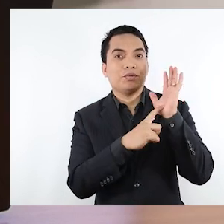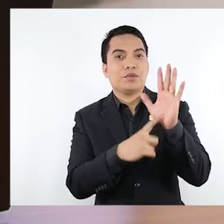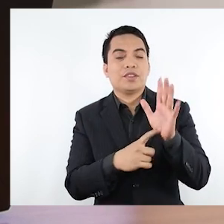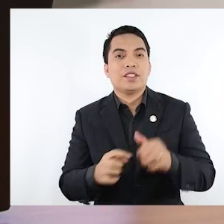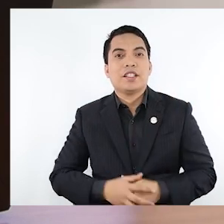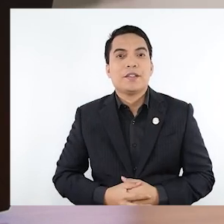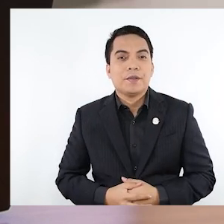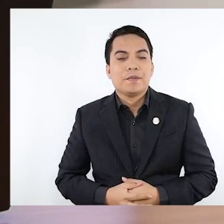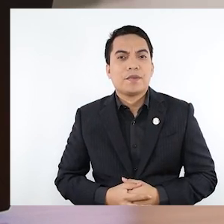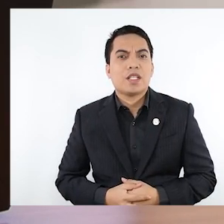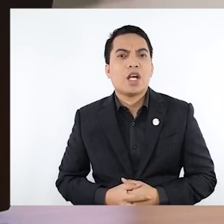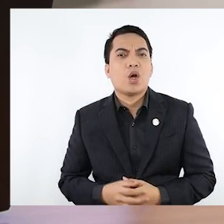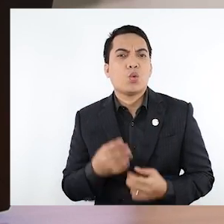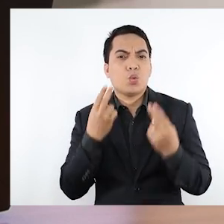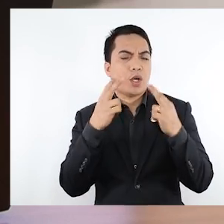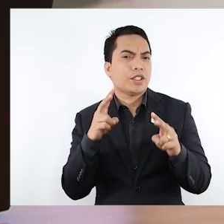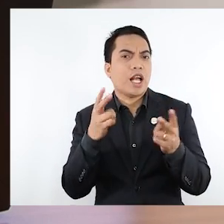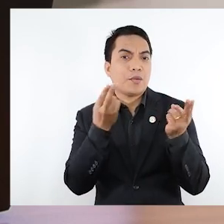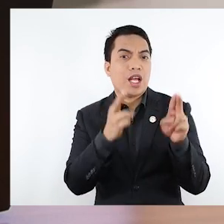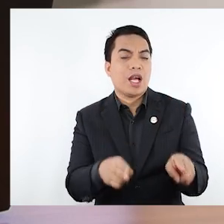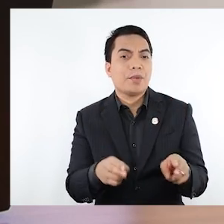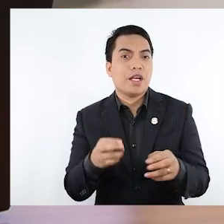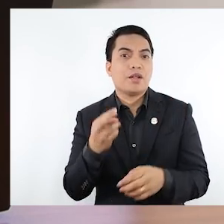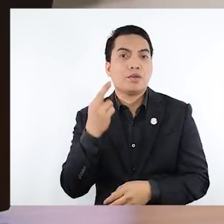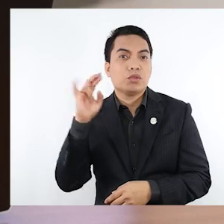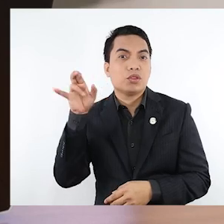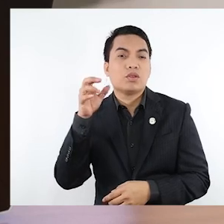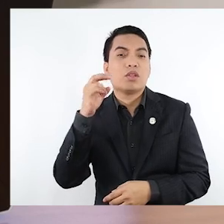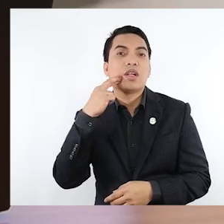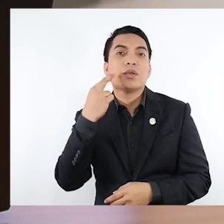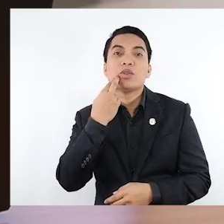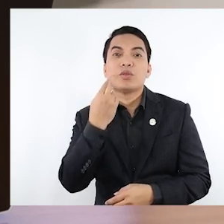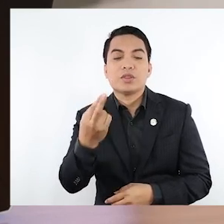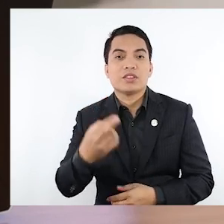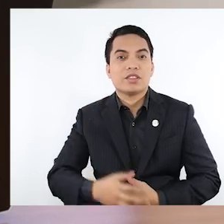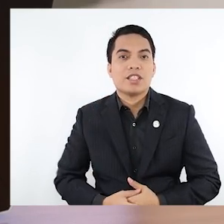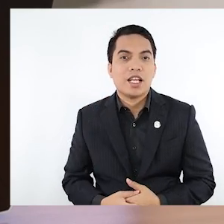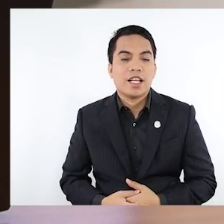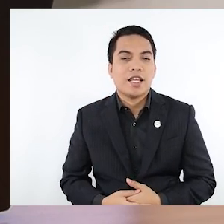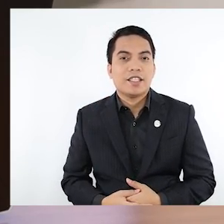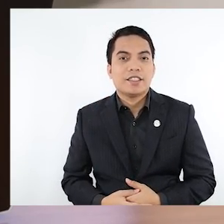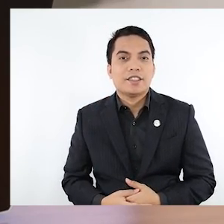Vision. Let's see how it turned out from Sister Gazel Joy Ragat's report.